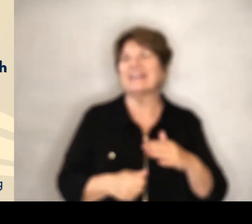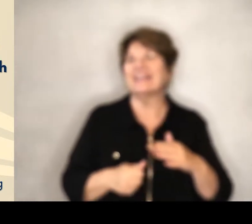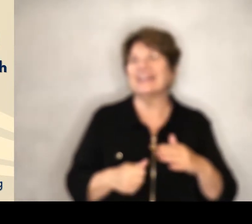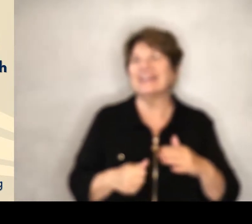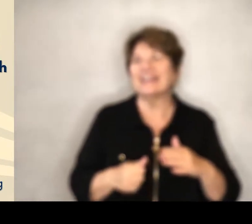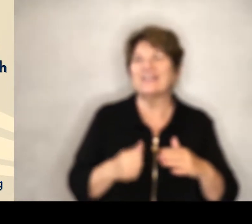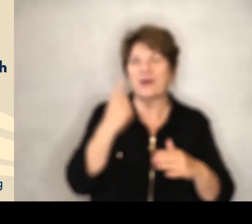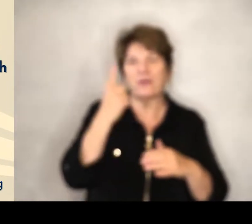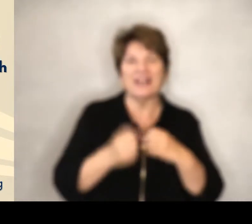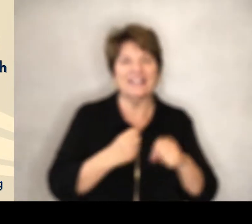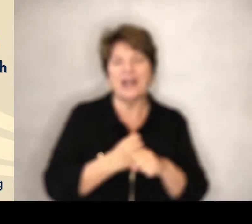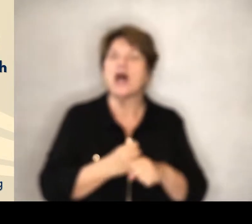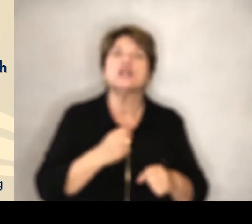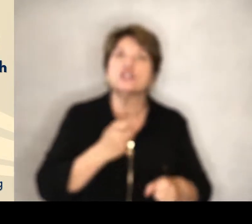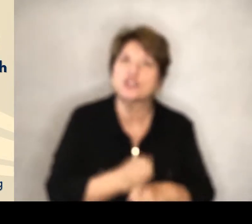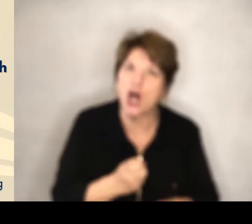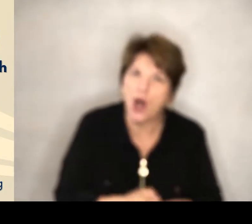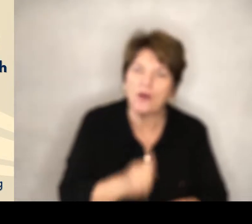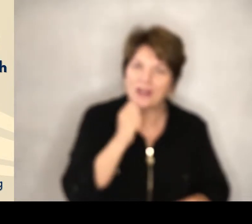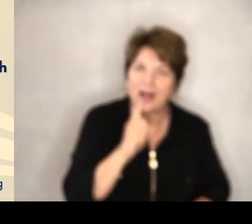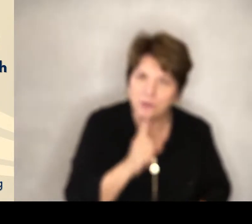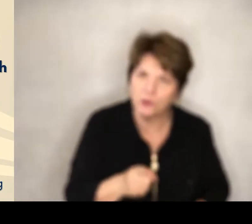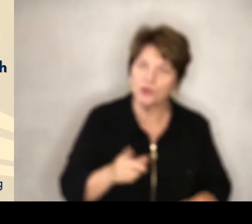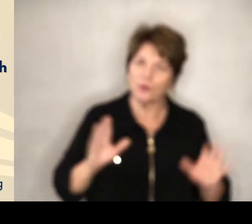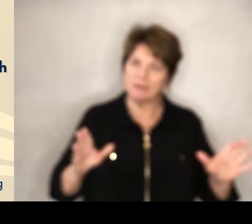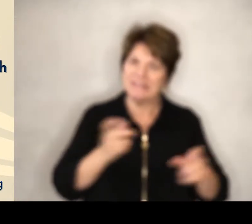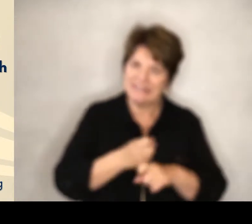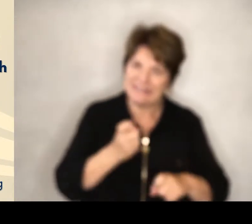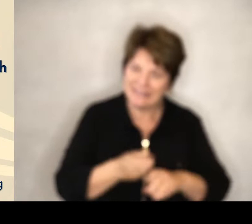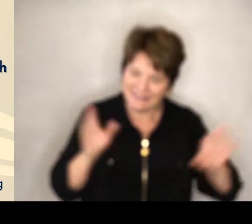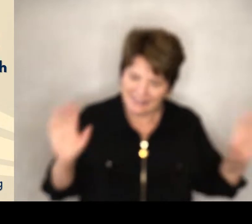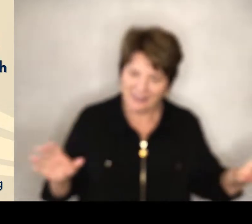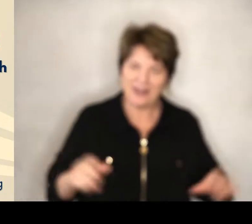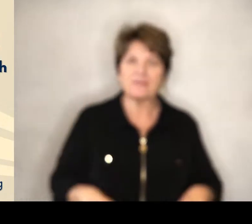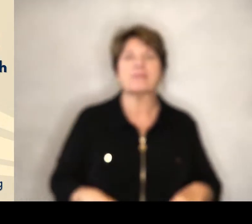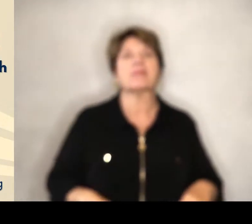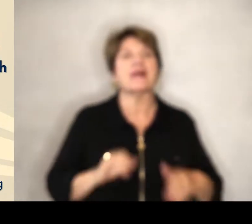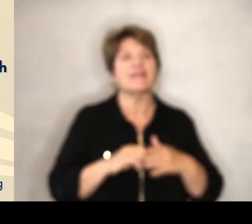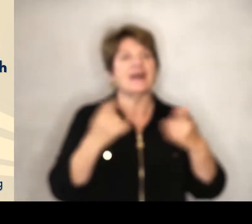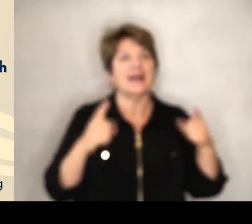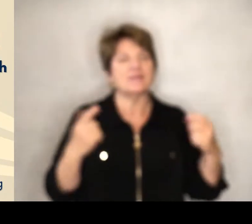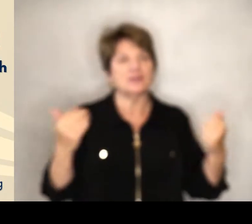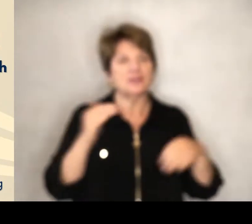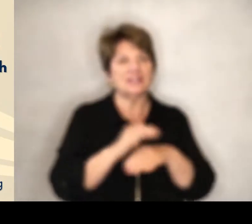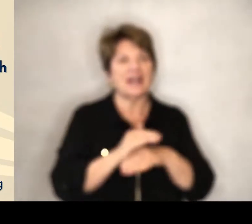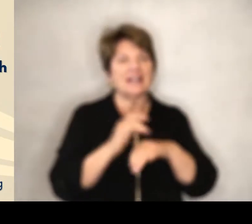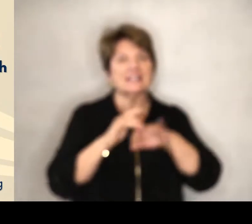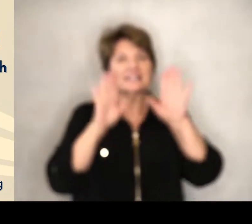No. It's not true. So